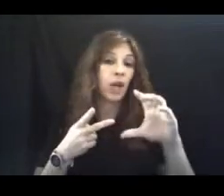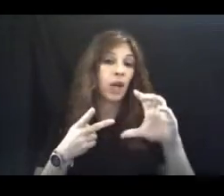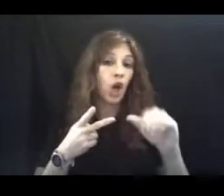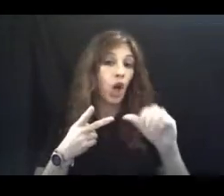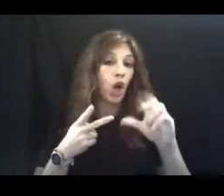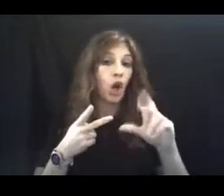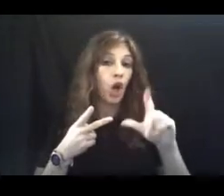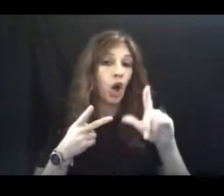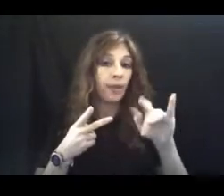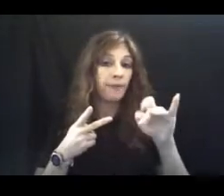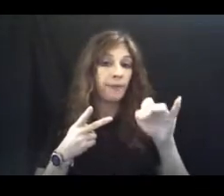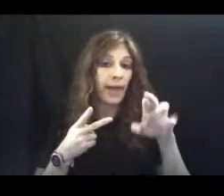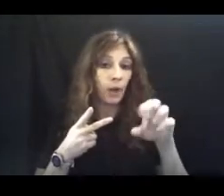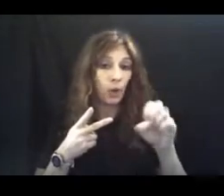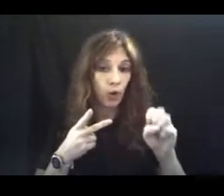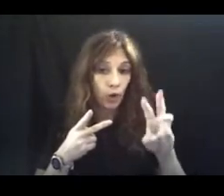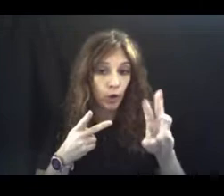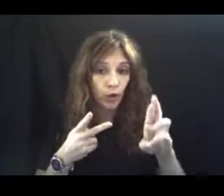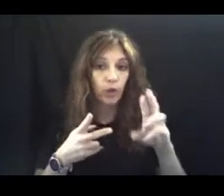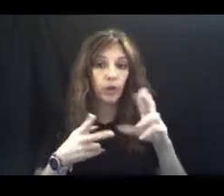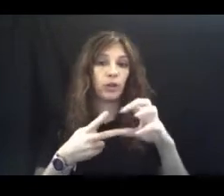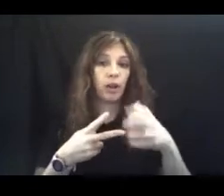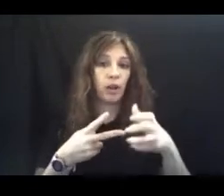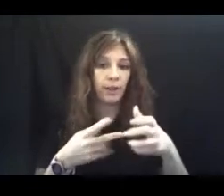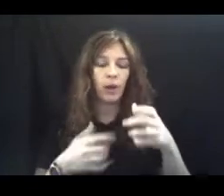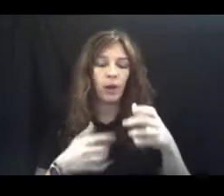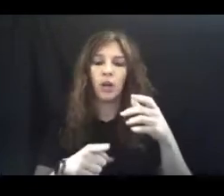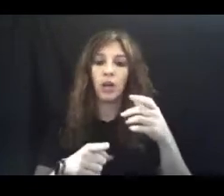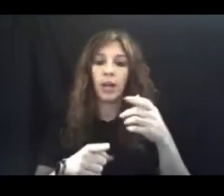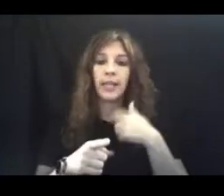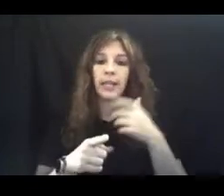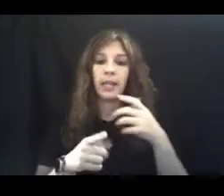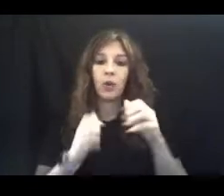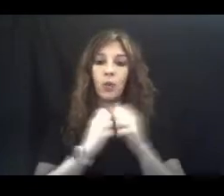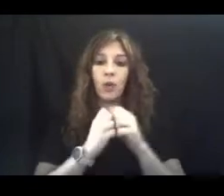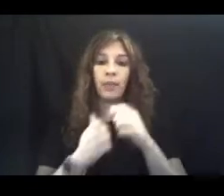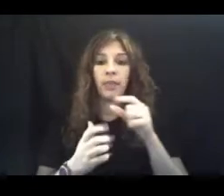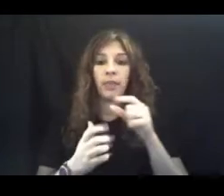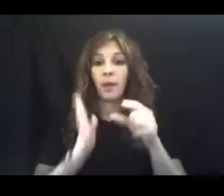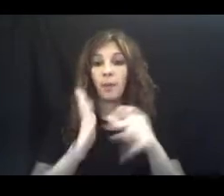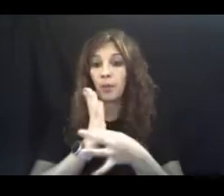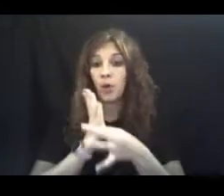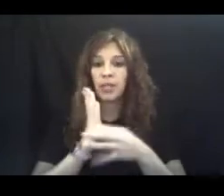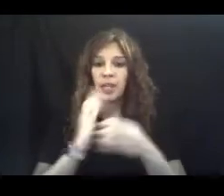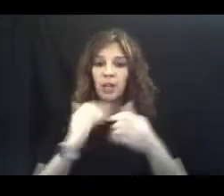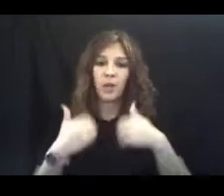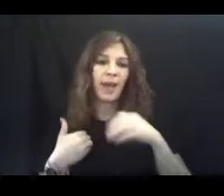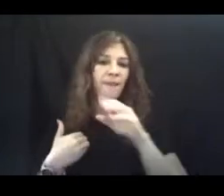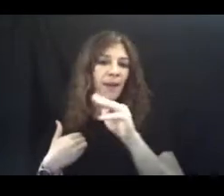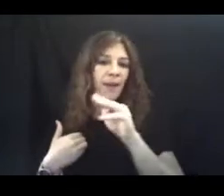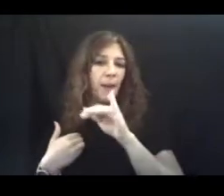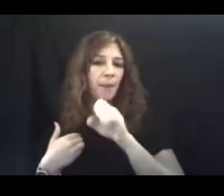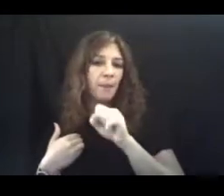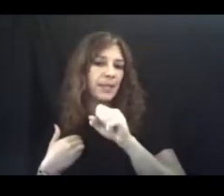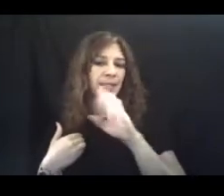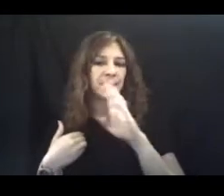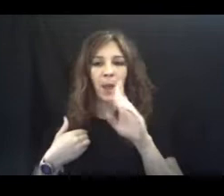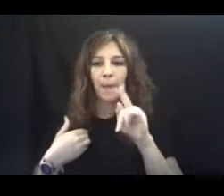And then for those who wanted the protein, we have Ms. Butler's chicken to go next to. On the